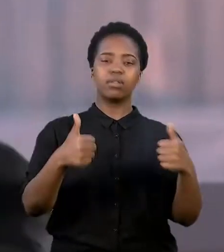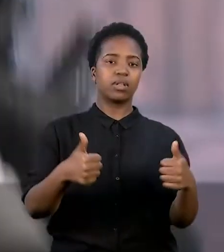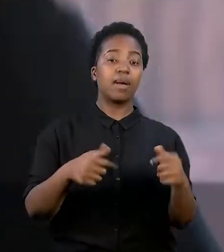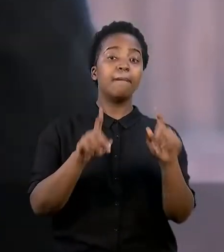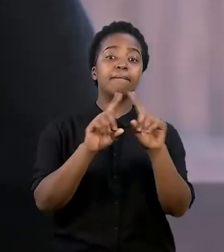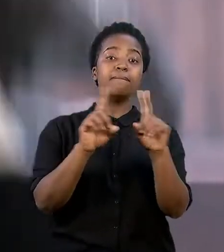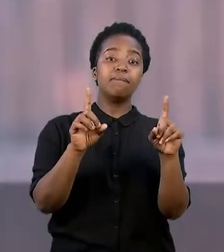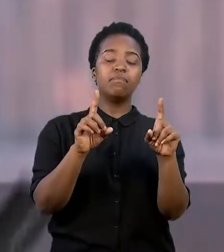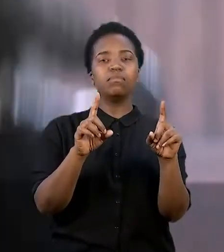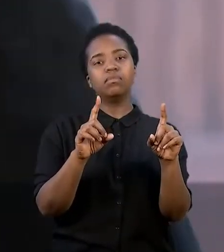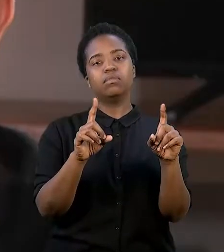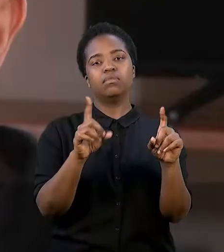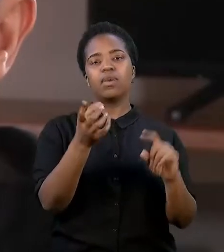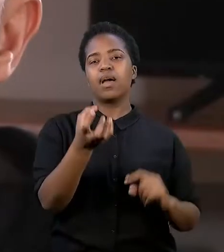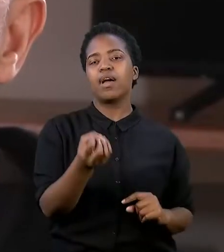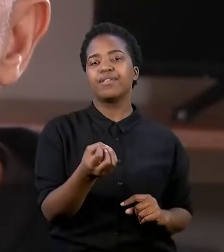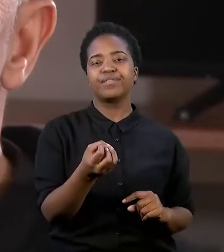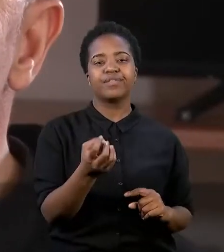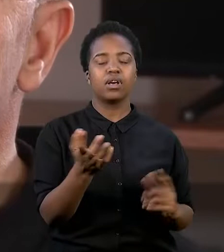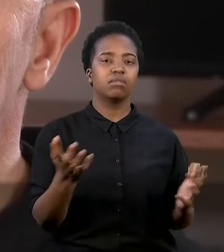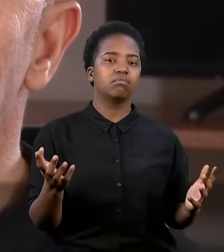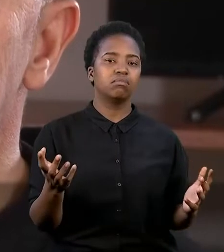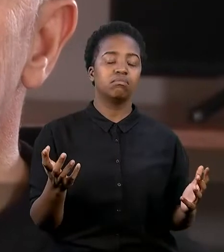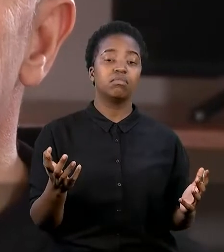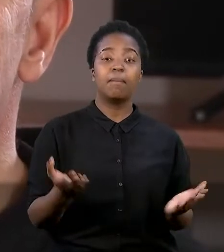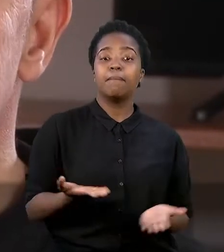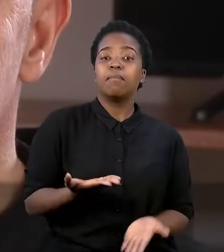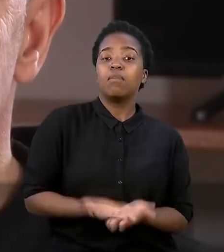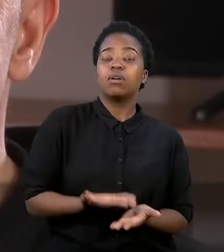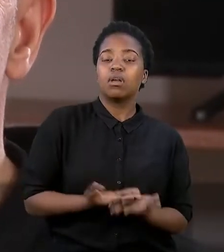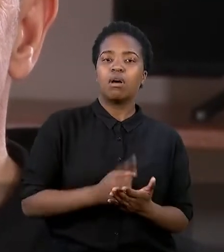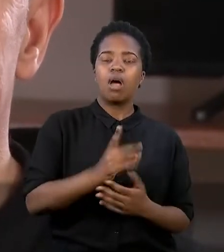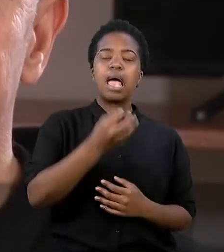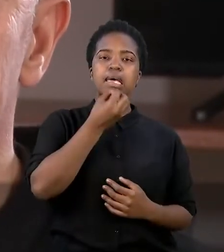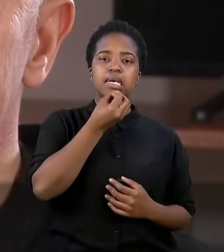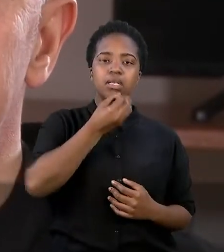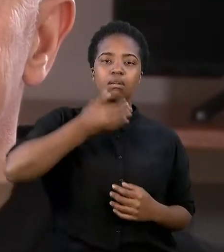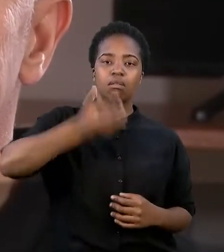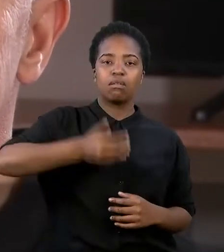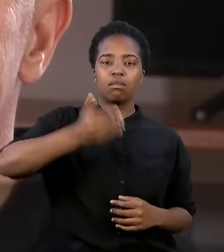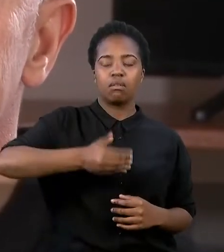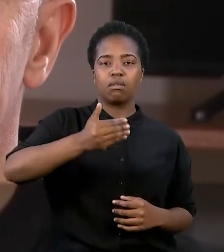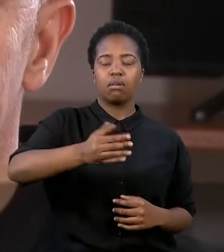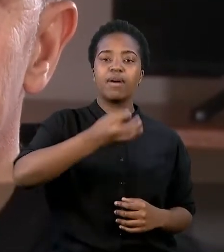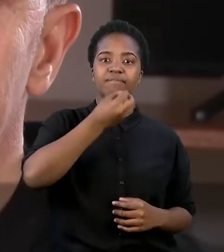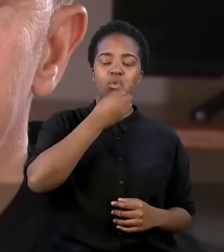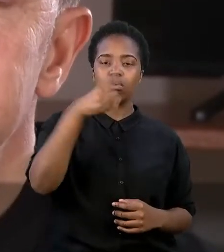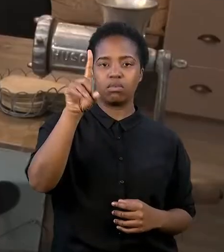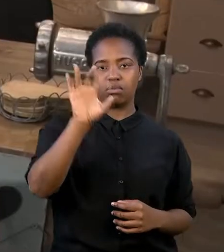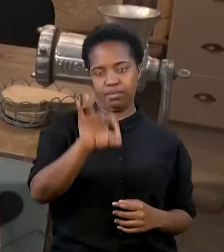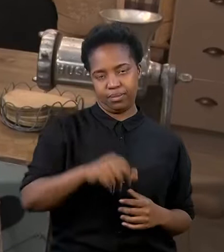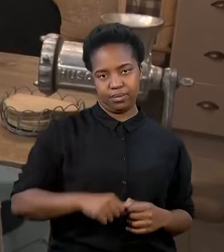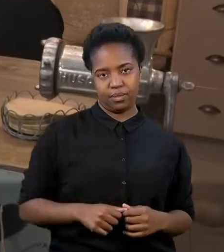healthy, but then also having the possibility of eating regularly and eating the correct